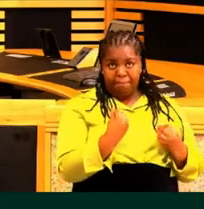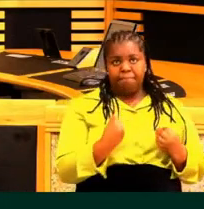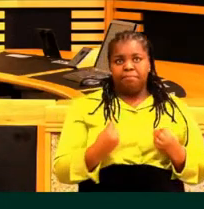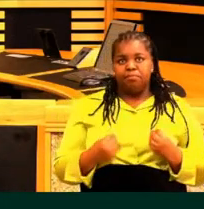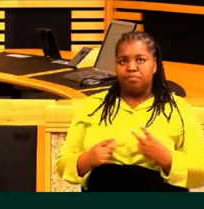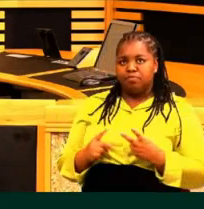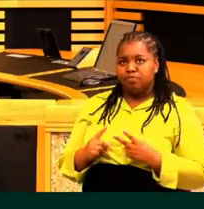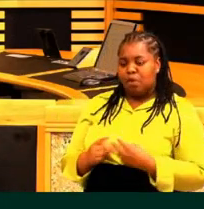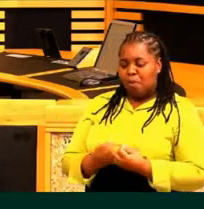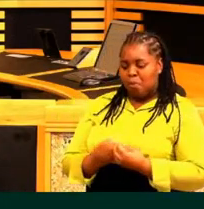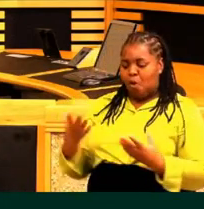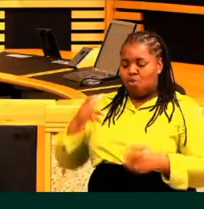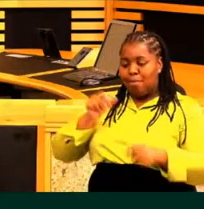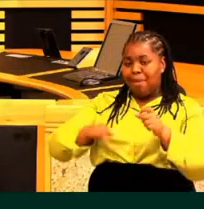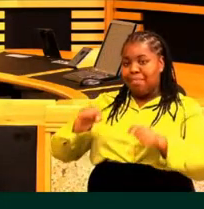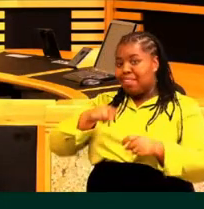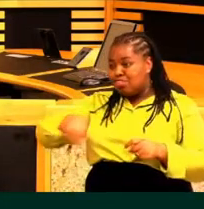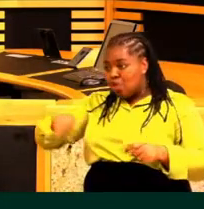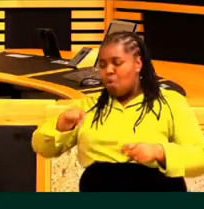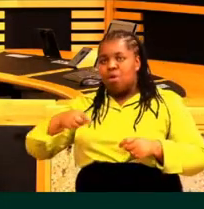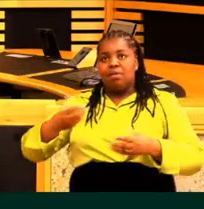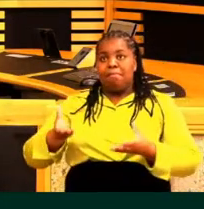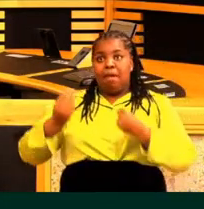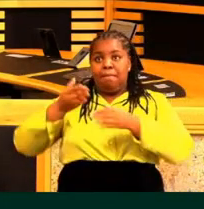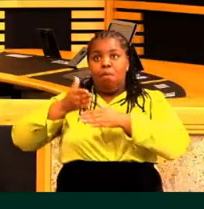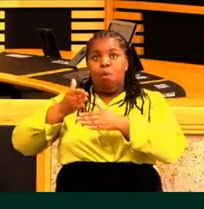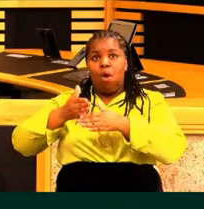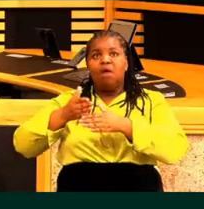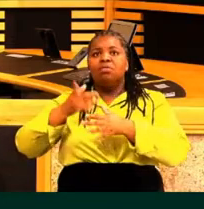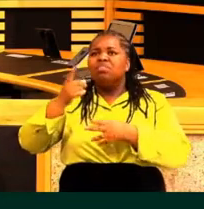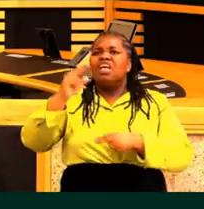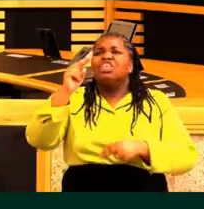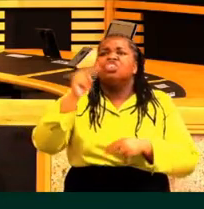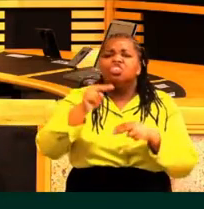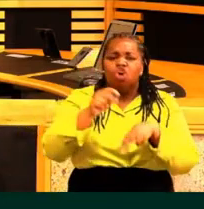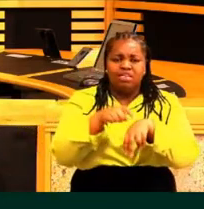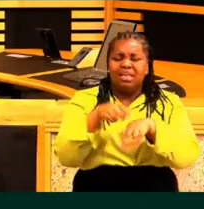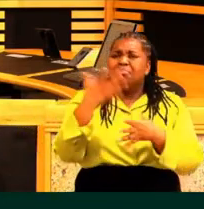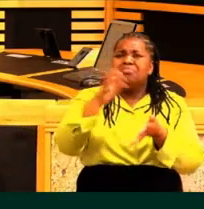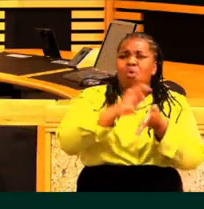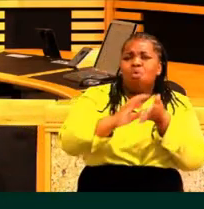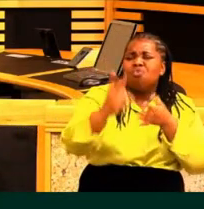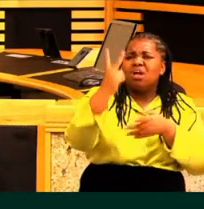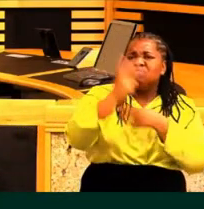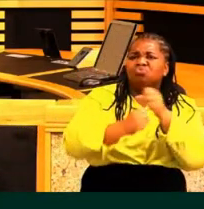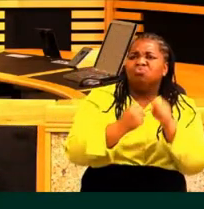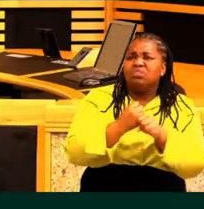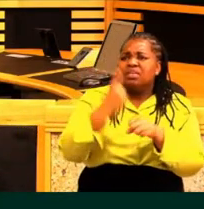most of people don't employ they are either employed in short-term contract